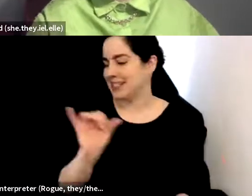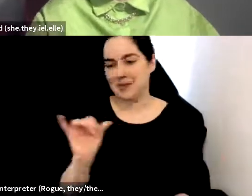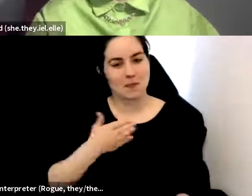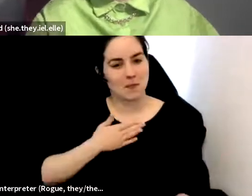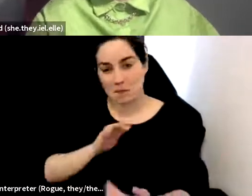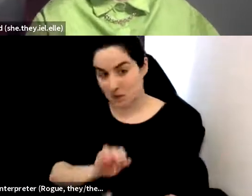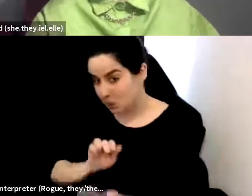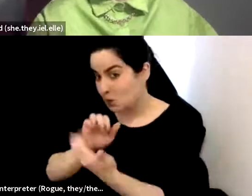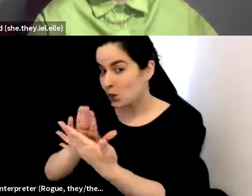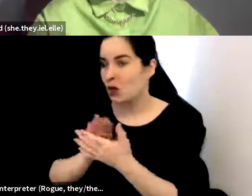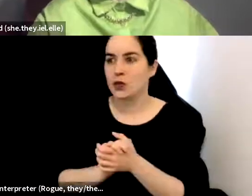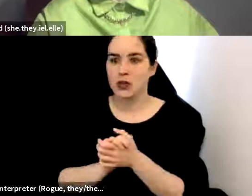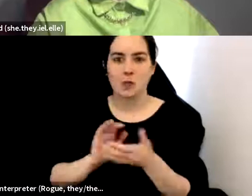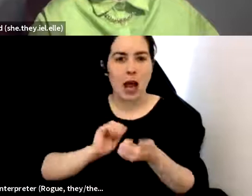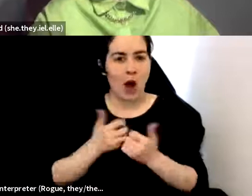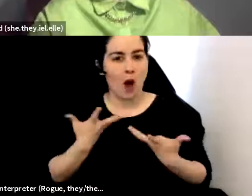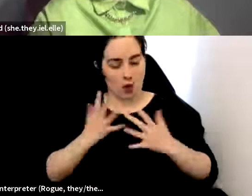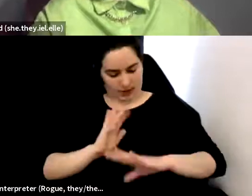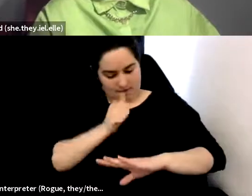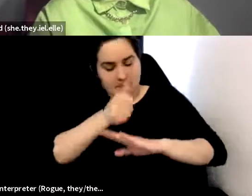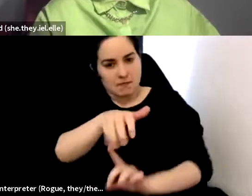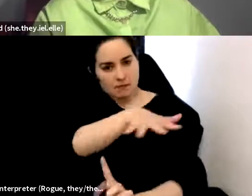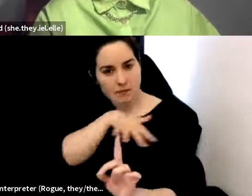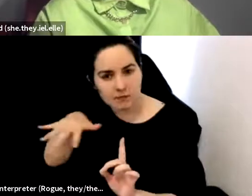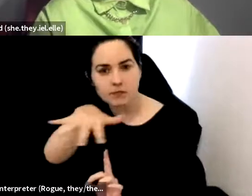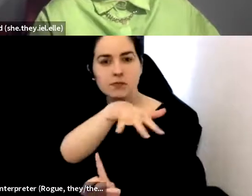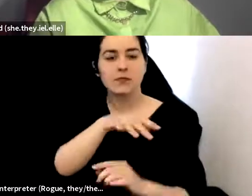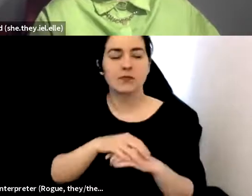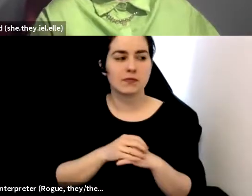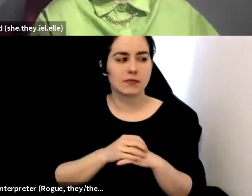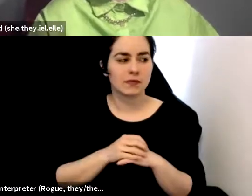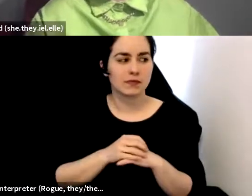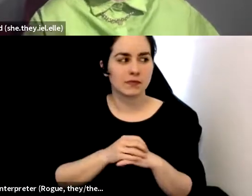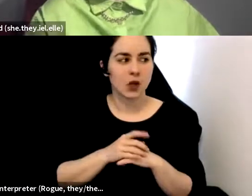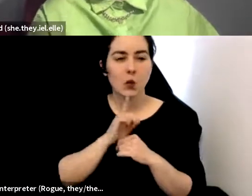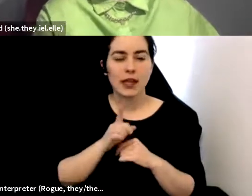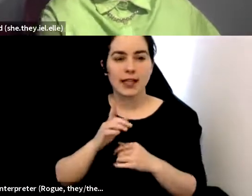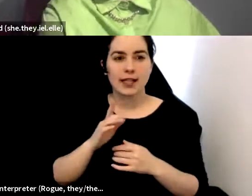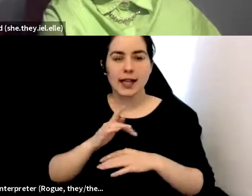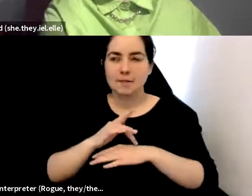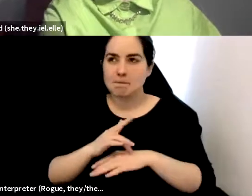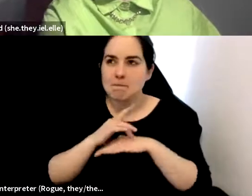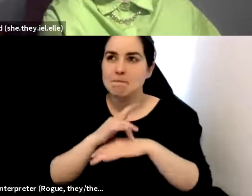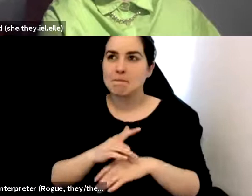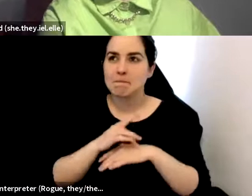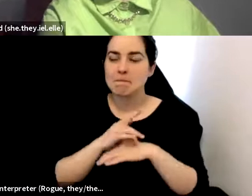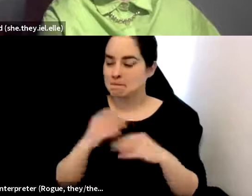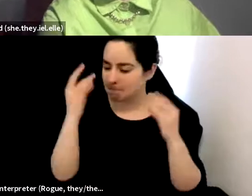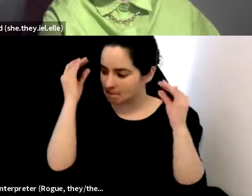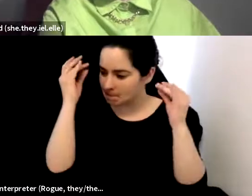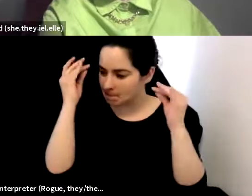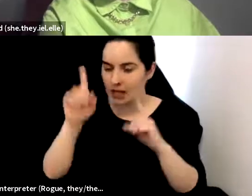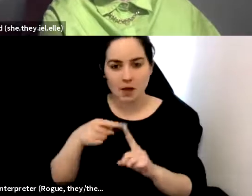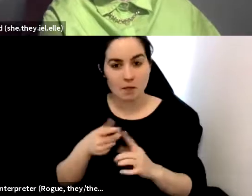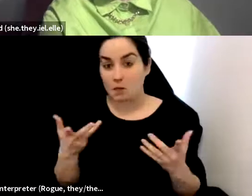and cultivate and hold space as well. I think the most about wanting to think